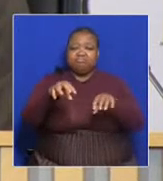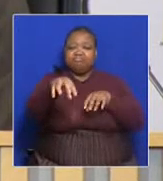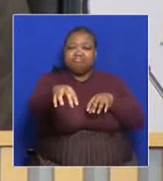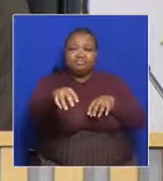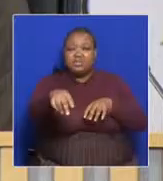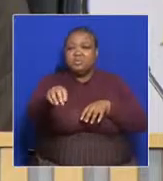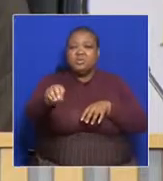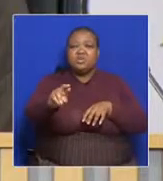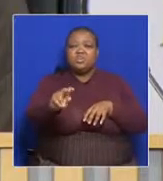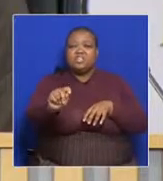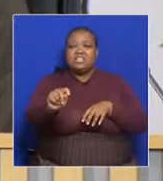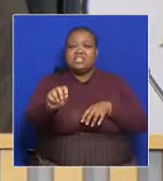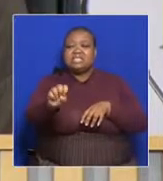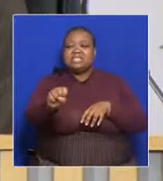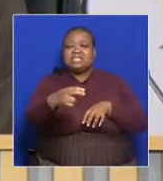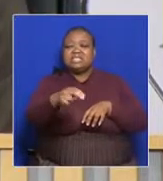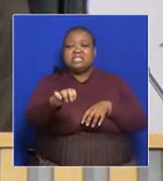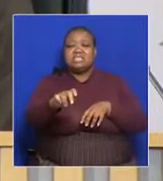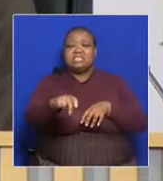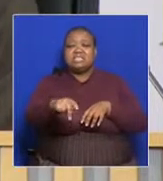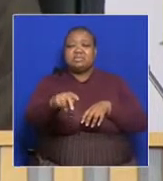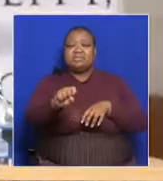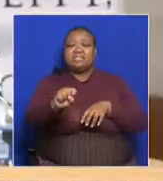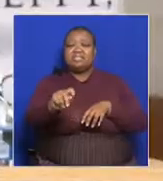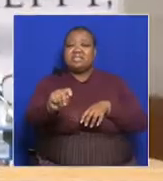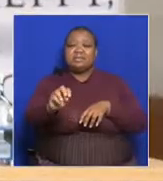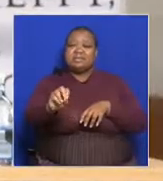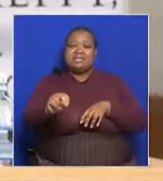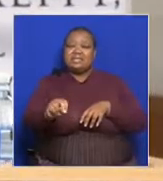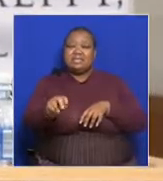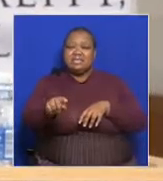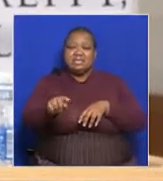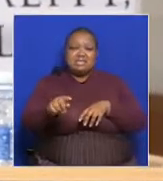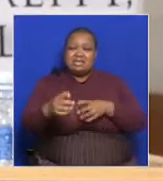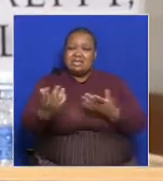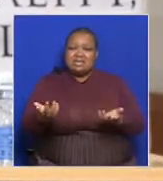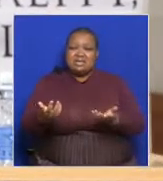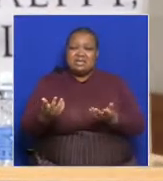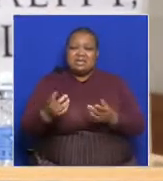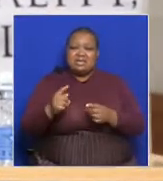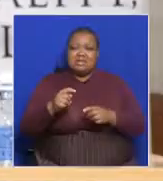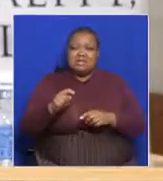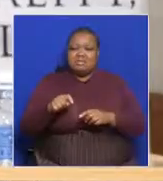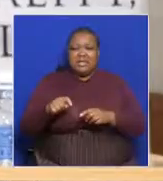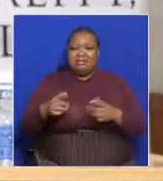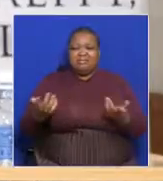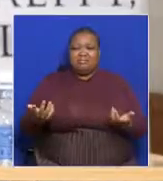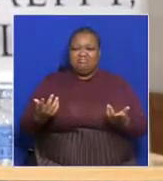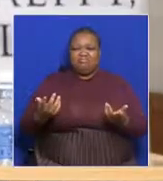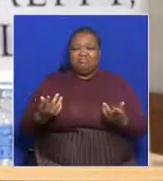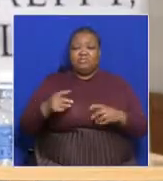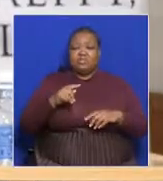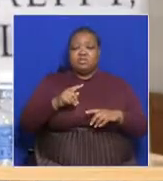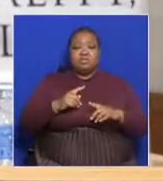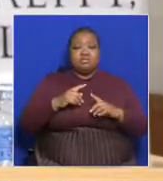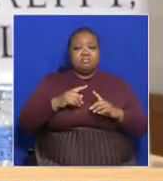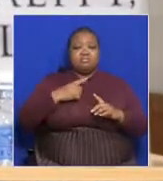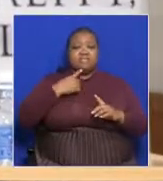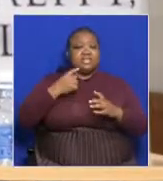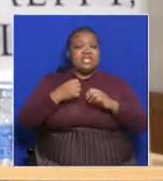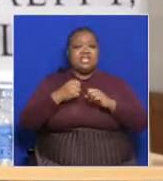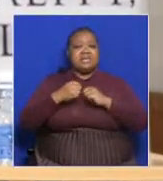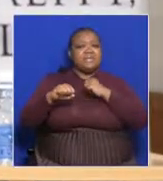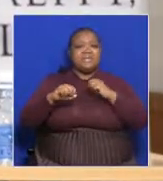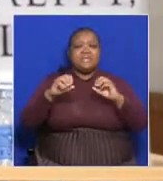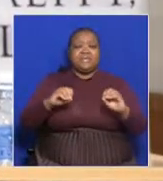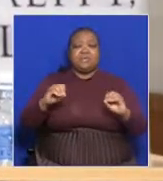that they would have been. Okay. So you did not talk to Brigadier Nyuswa to find alternative